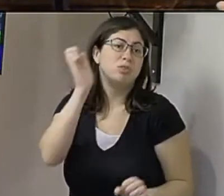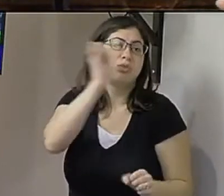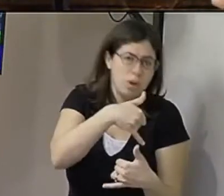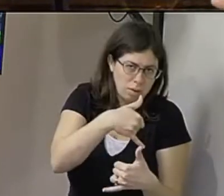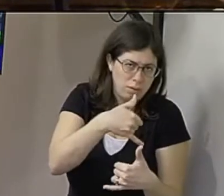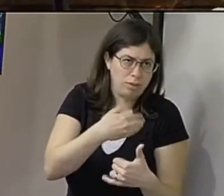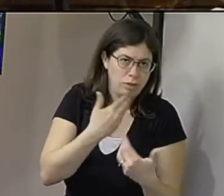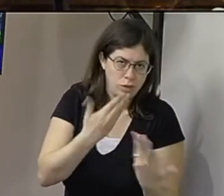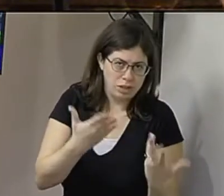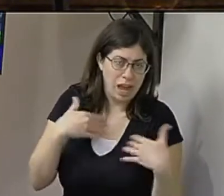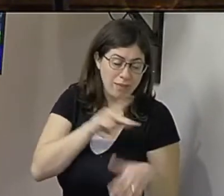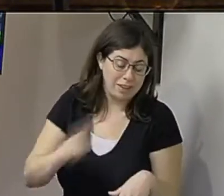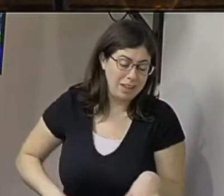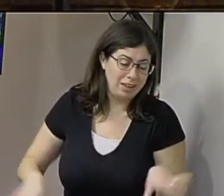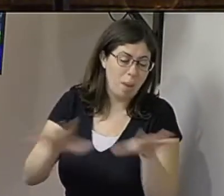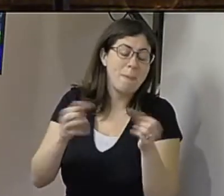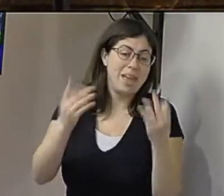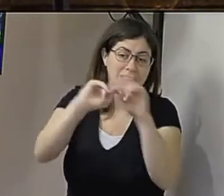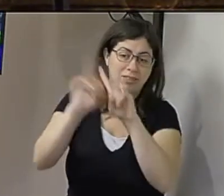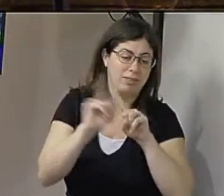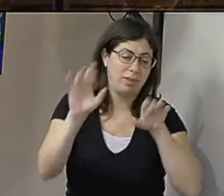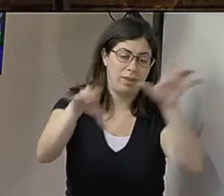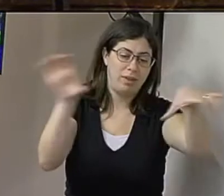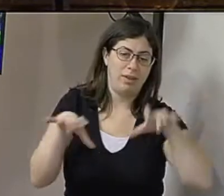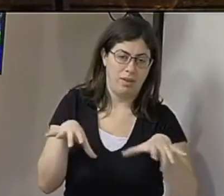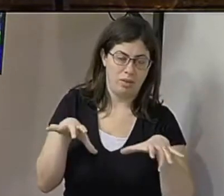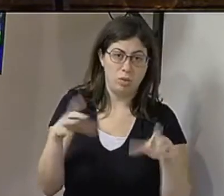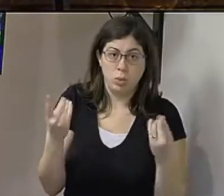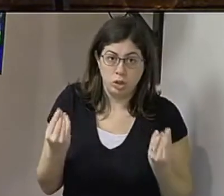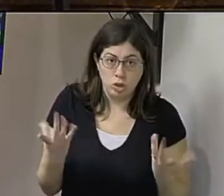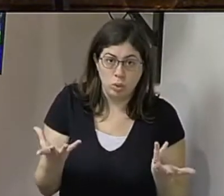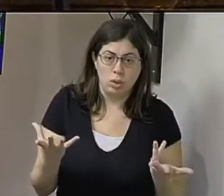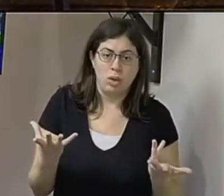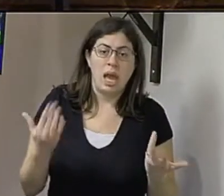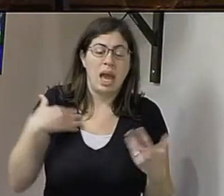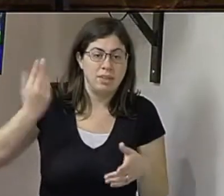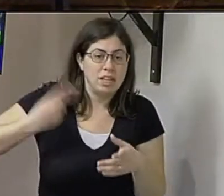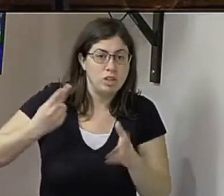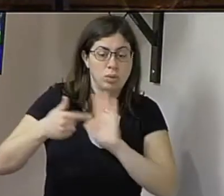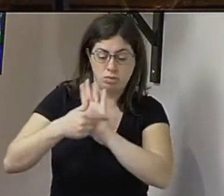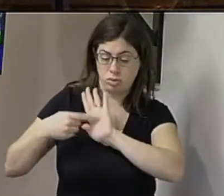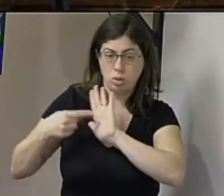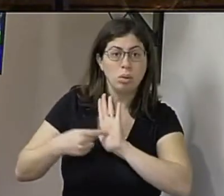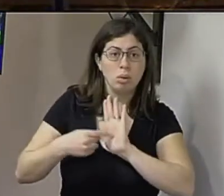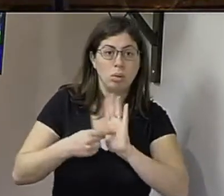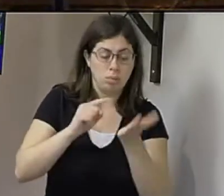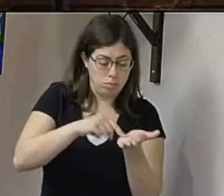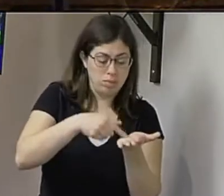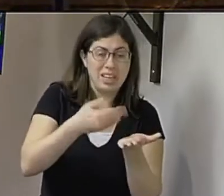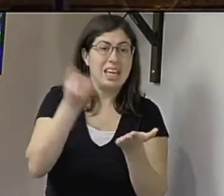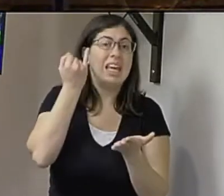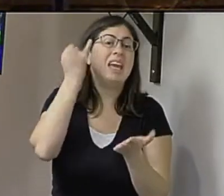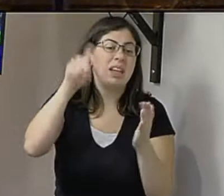to administer a massive kingdom with many provinces. So what they would do, and this is we have historical documentation for this, what they would do is if they had to